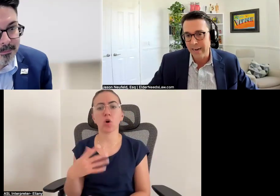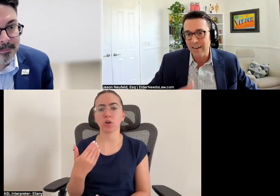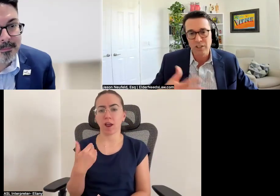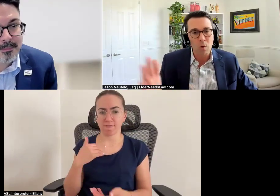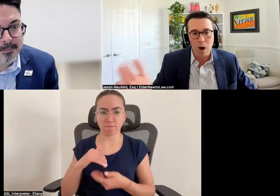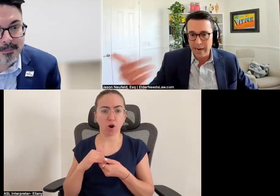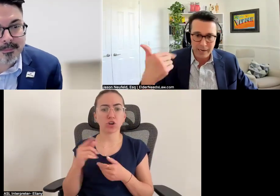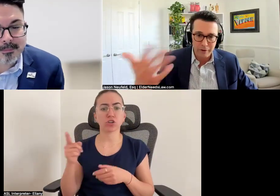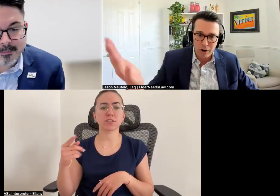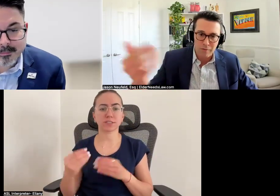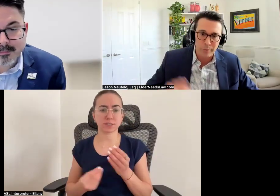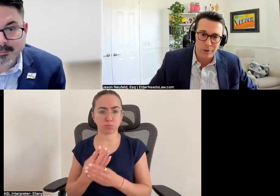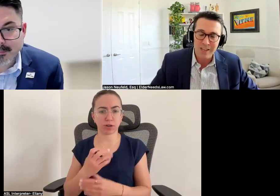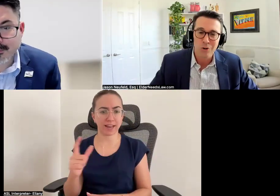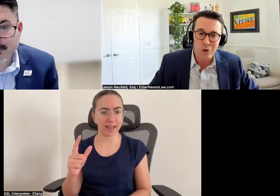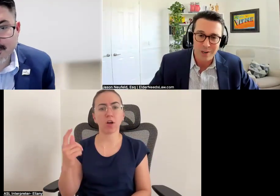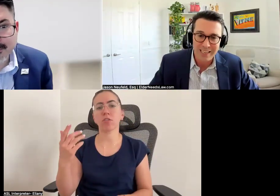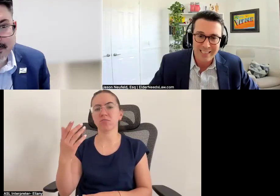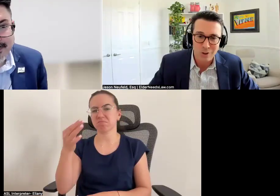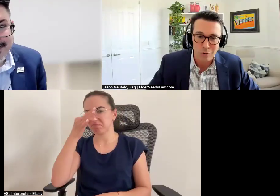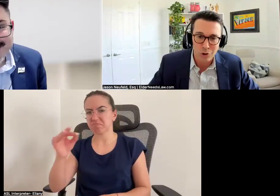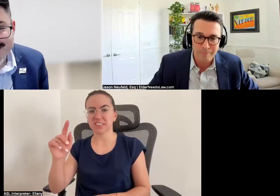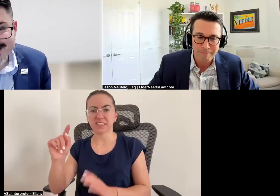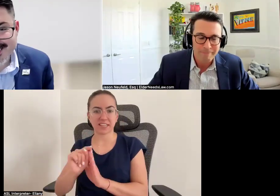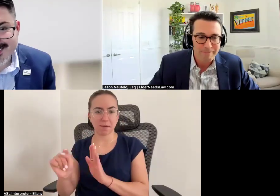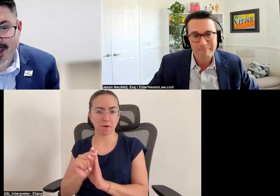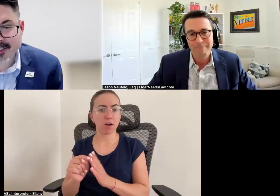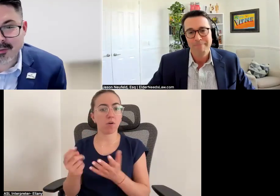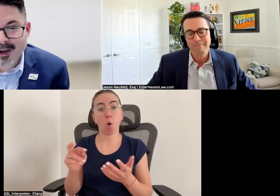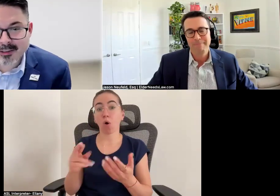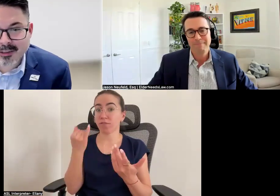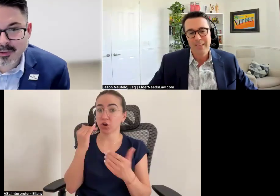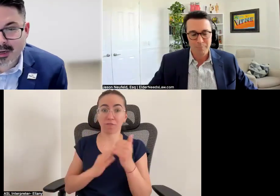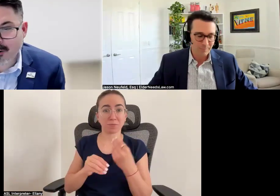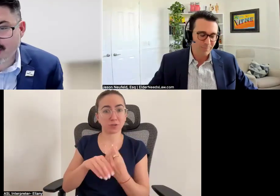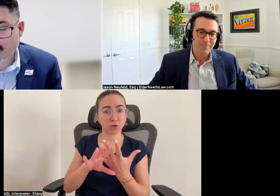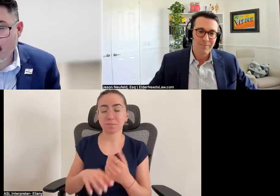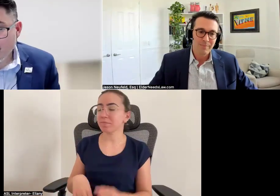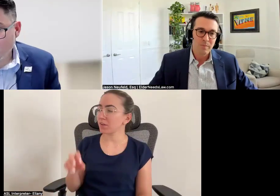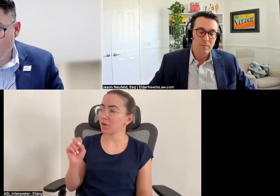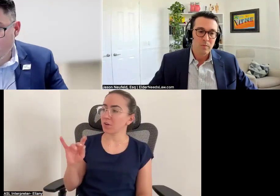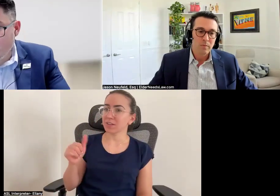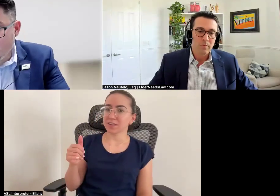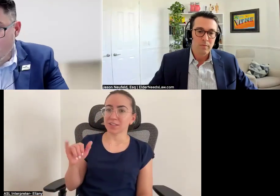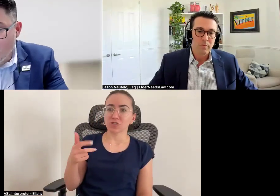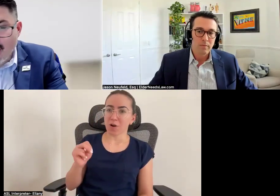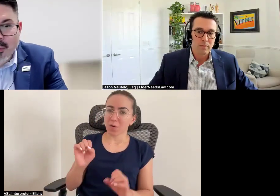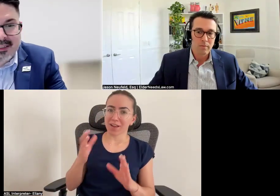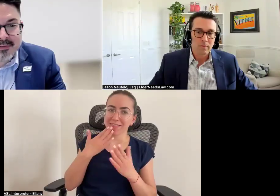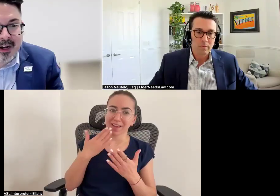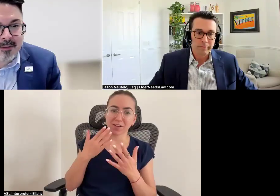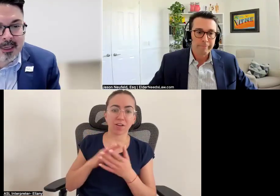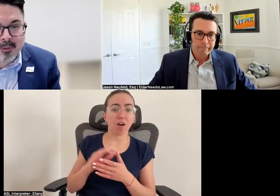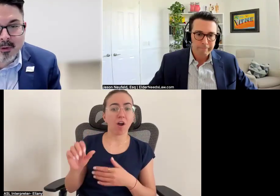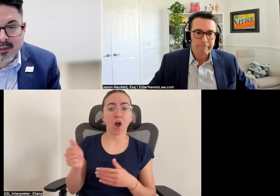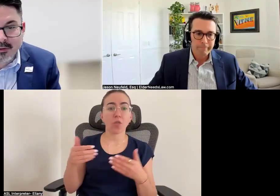Tampa. And then again, statewide, if you're comfortable doing it like this over Zoom. Awesome. That's a great way. So other ways